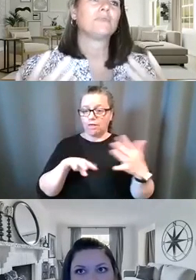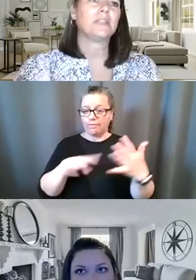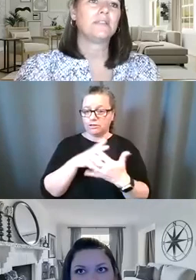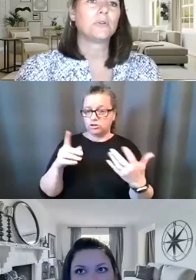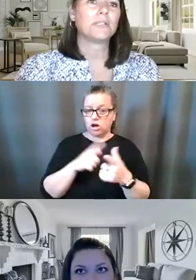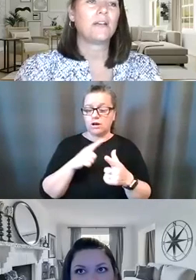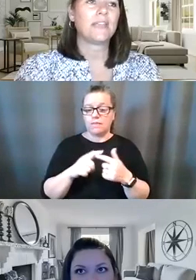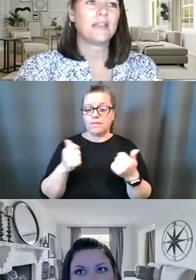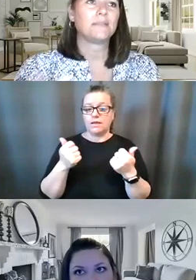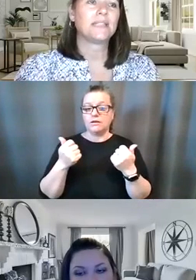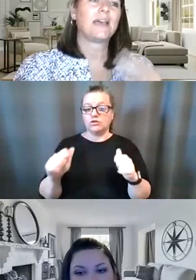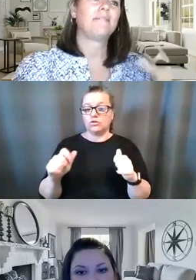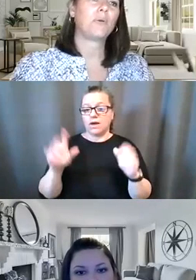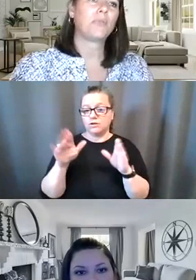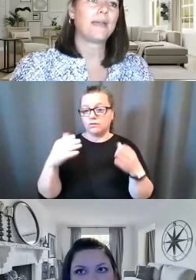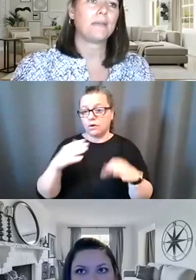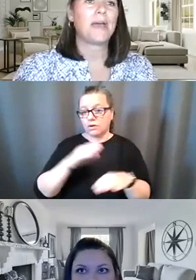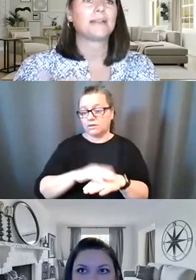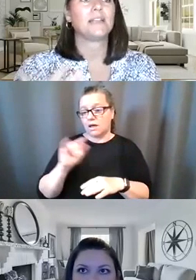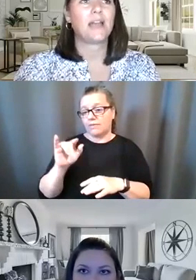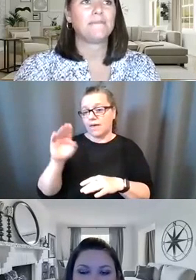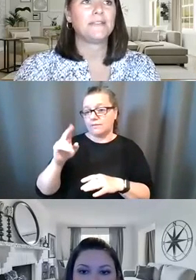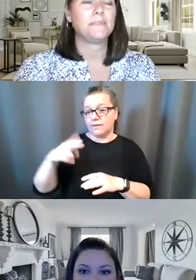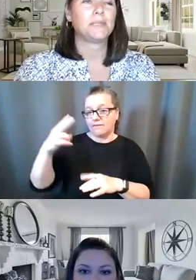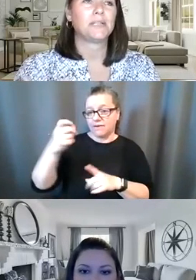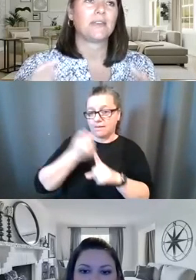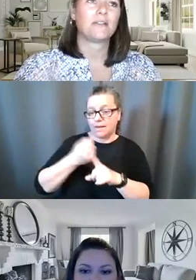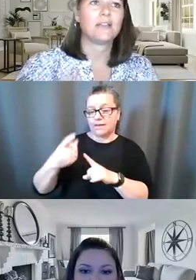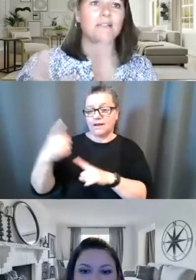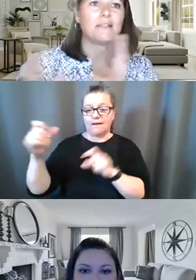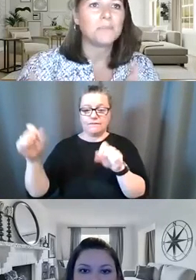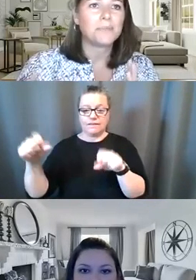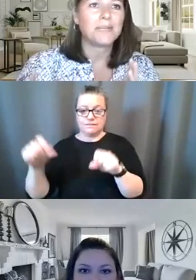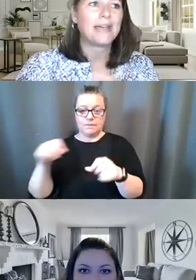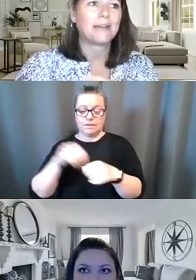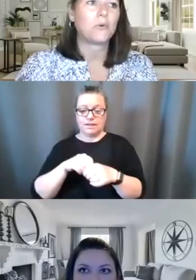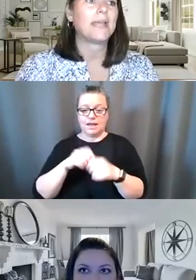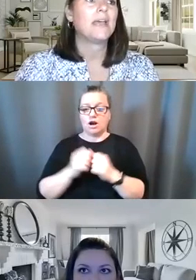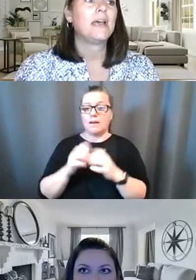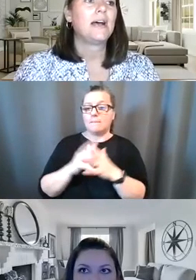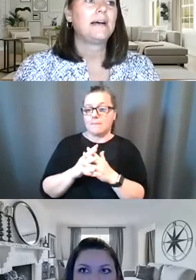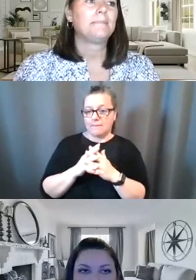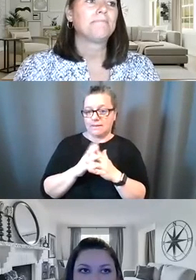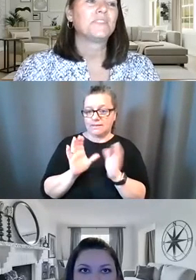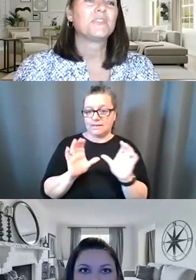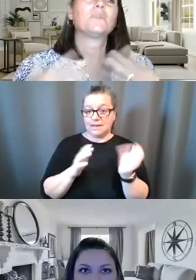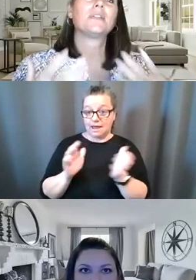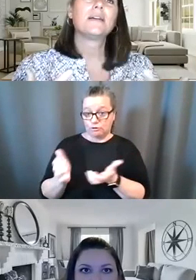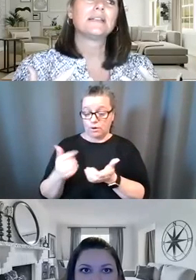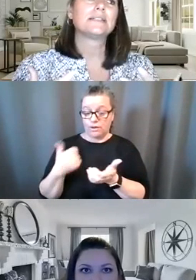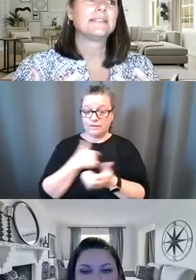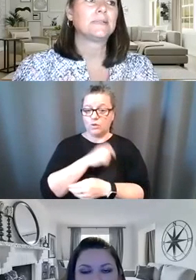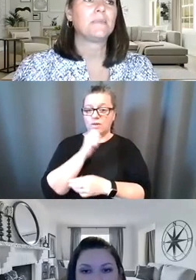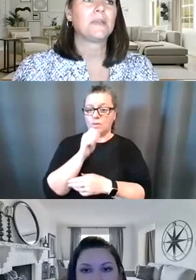to really focus on the items that have both high impact and high feasibility that are in our implement category, so that we're